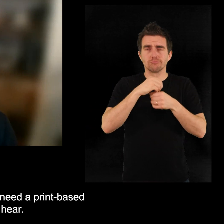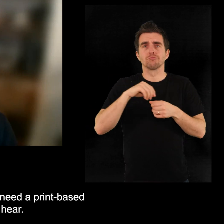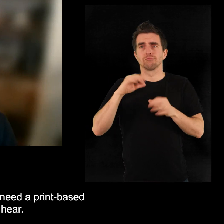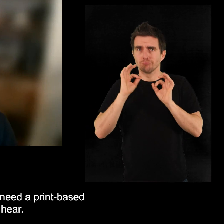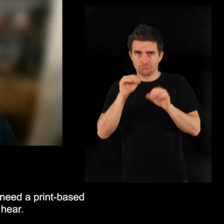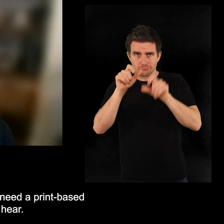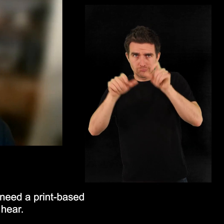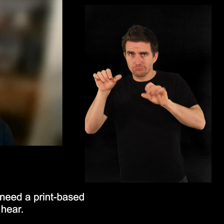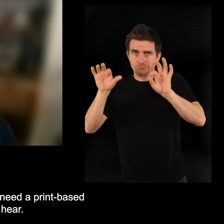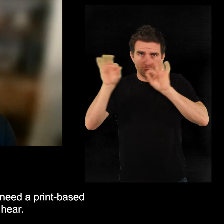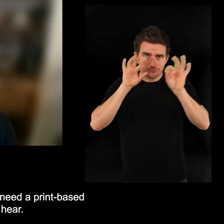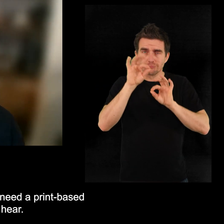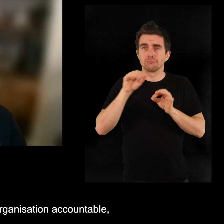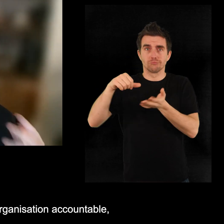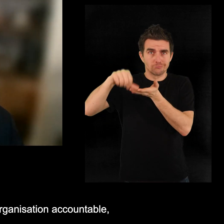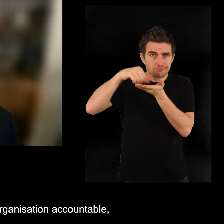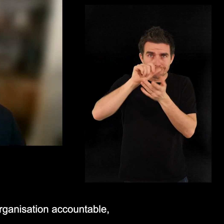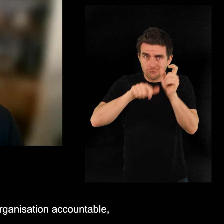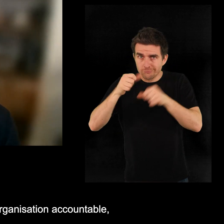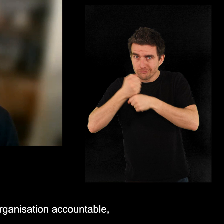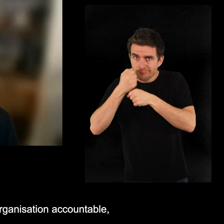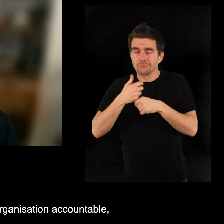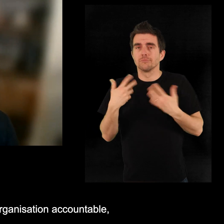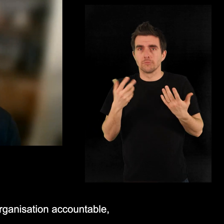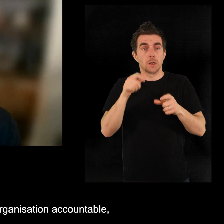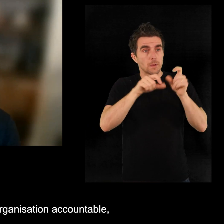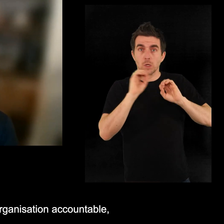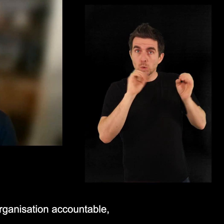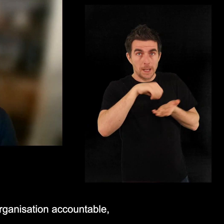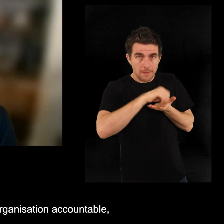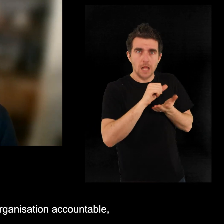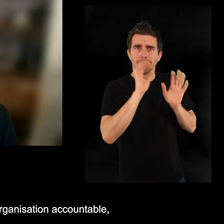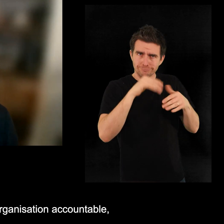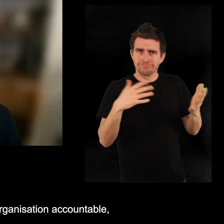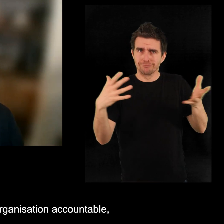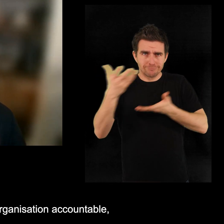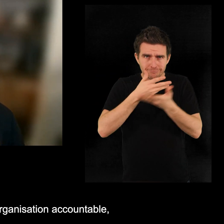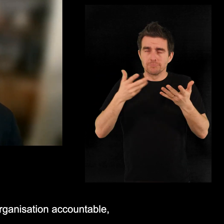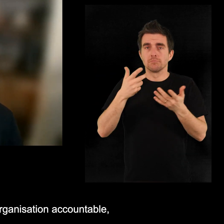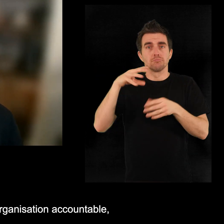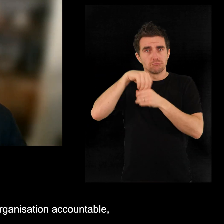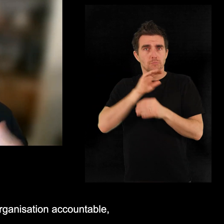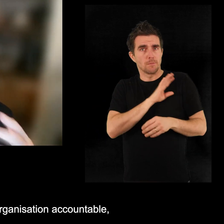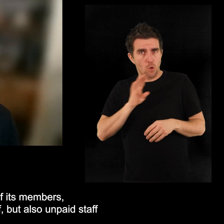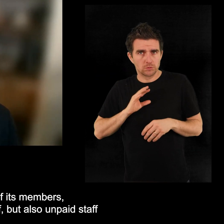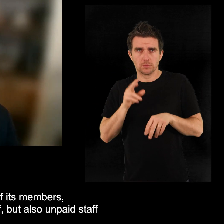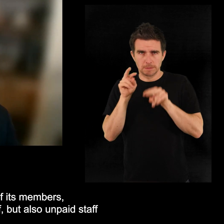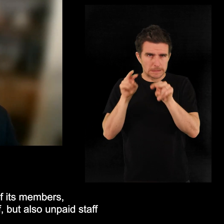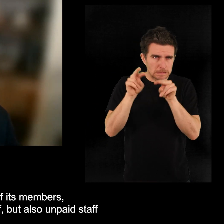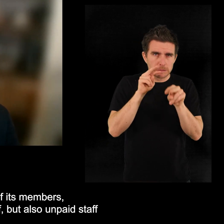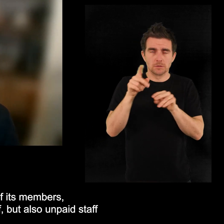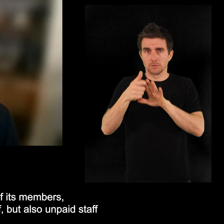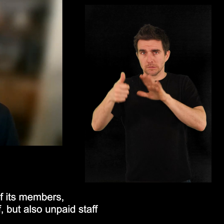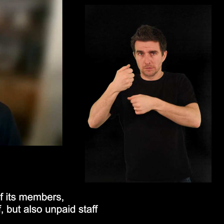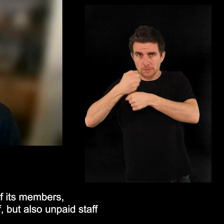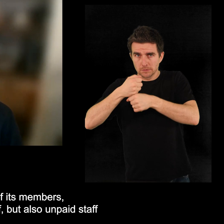for people who can't hear. So what is accountability? The first step is making an organization accountable, is agreeing what